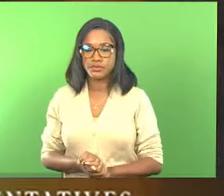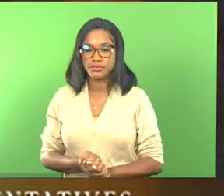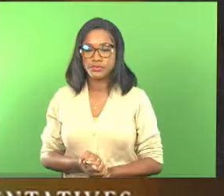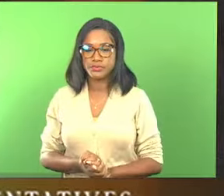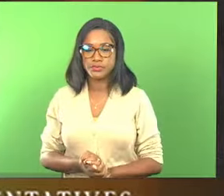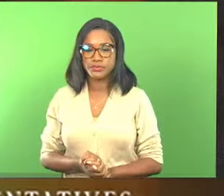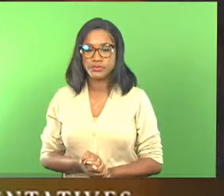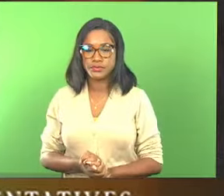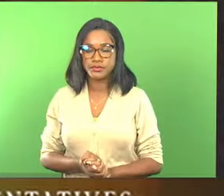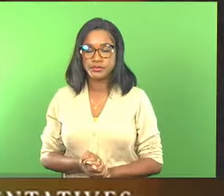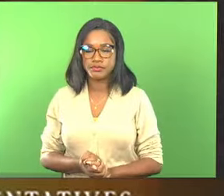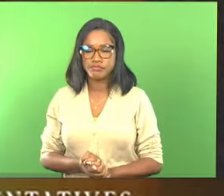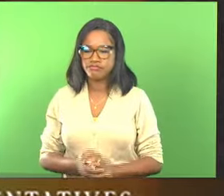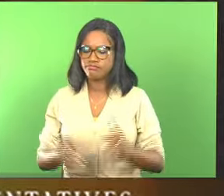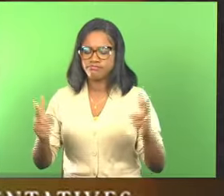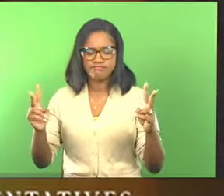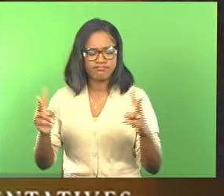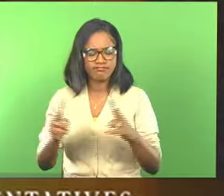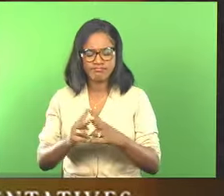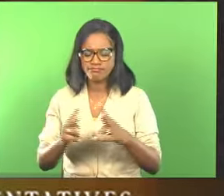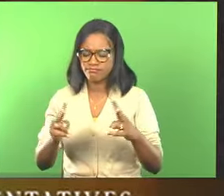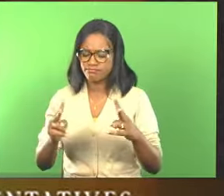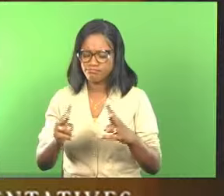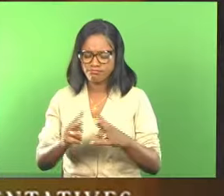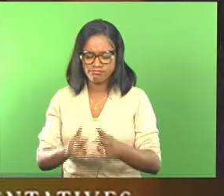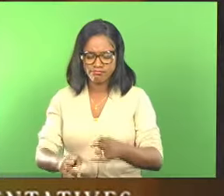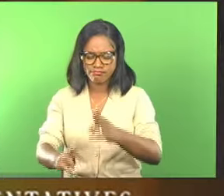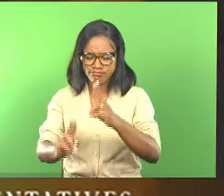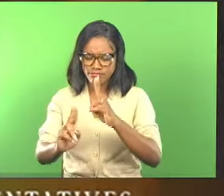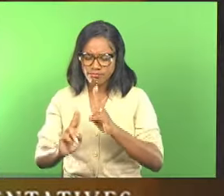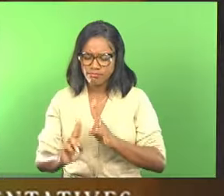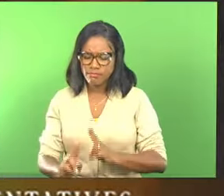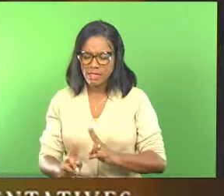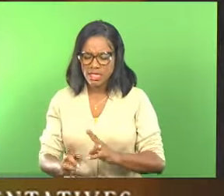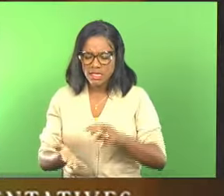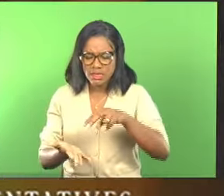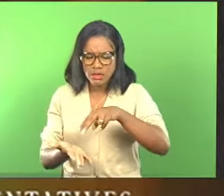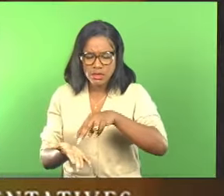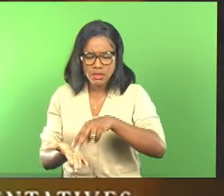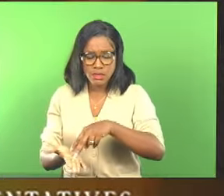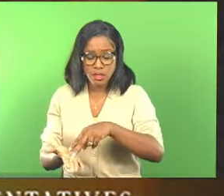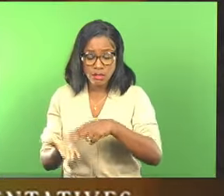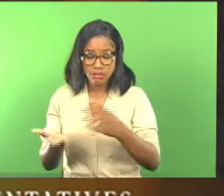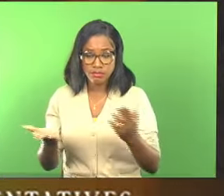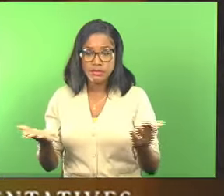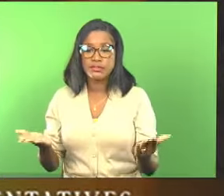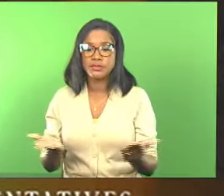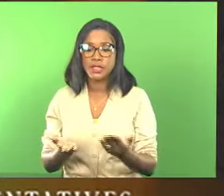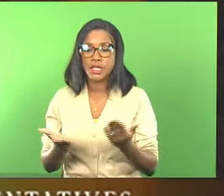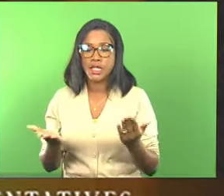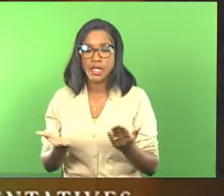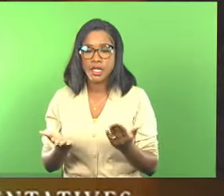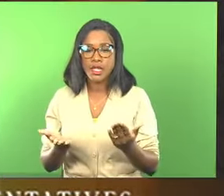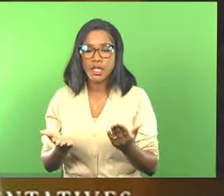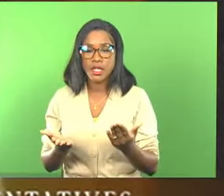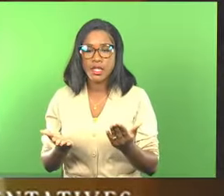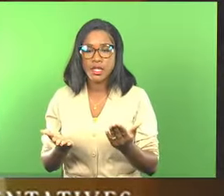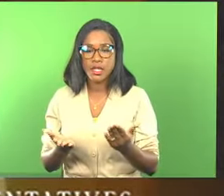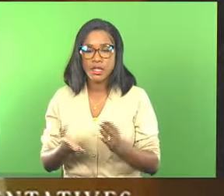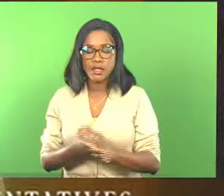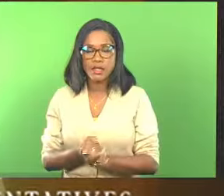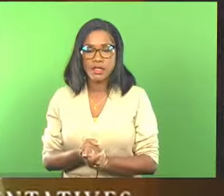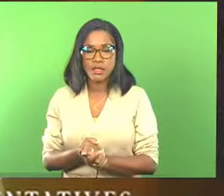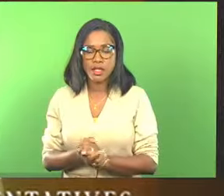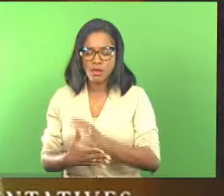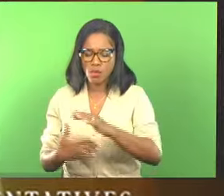I am deeply honored to stand before you, the elected